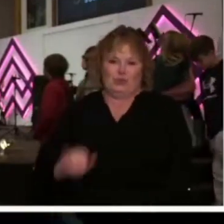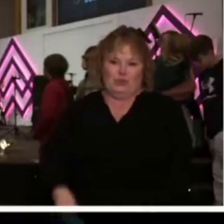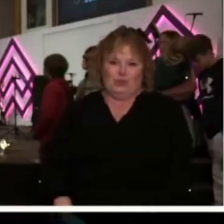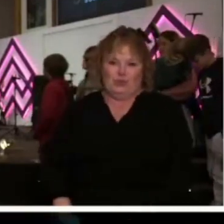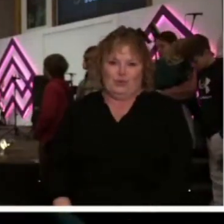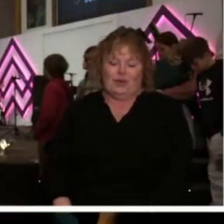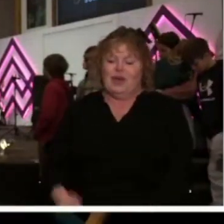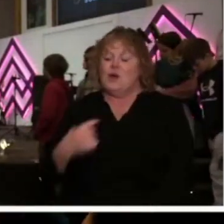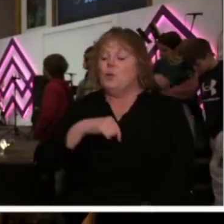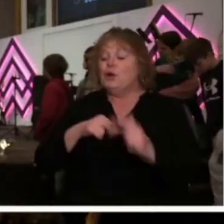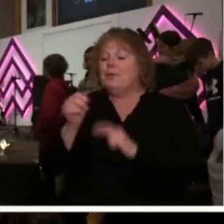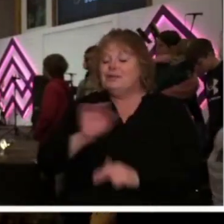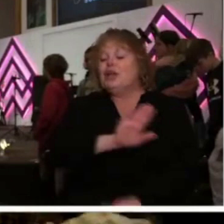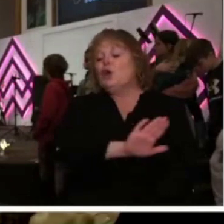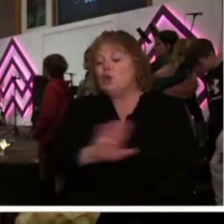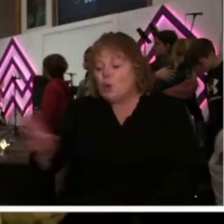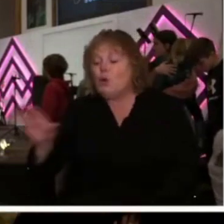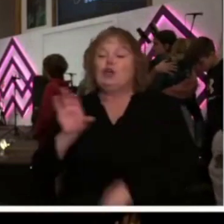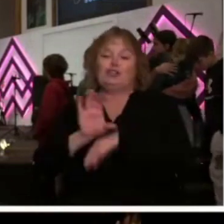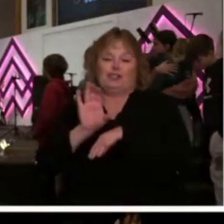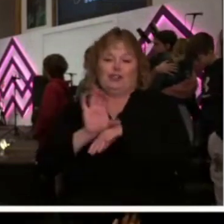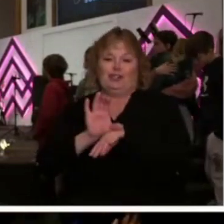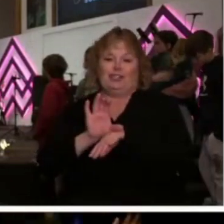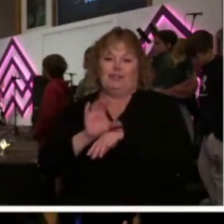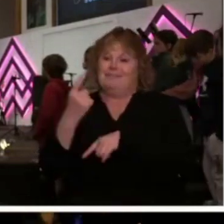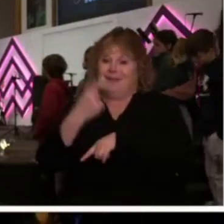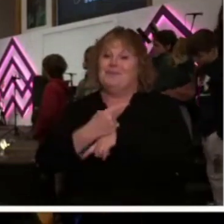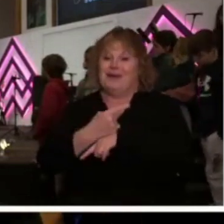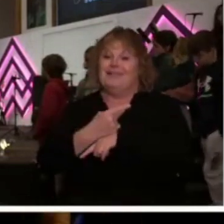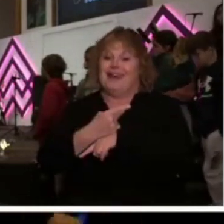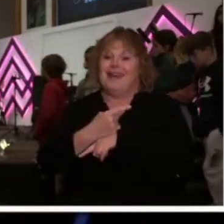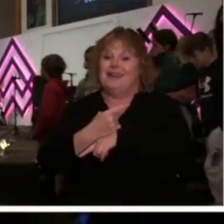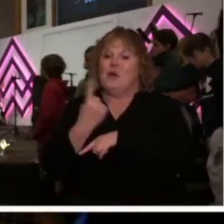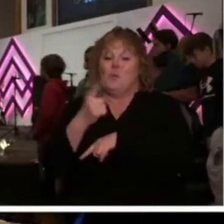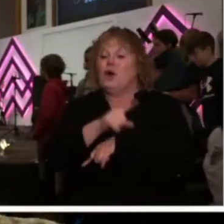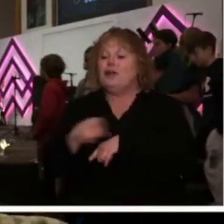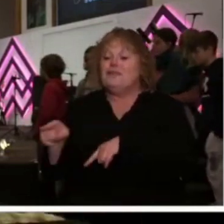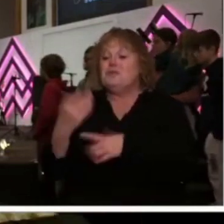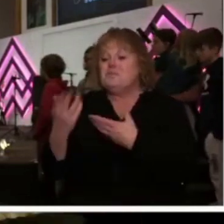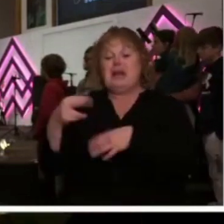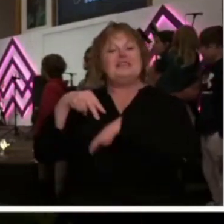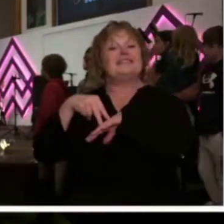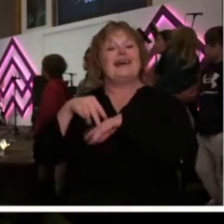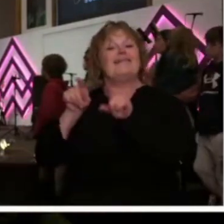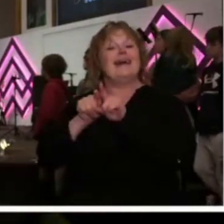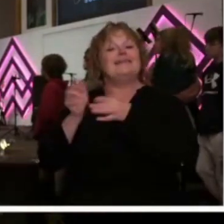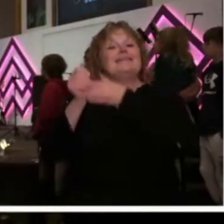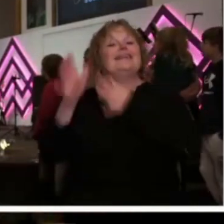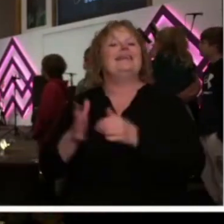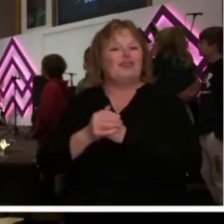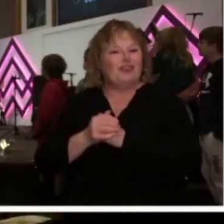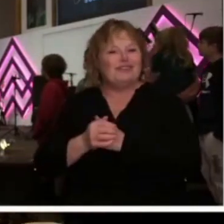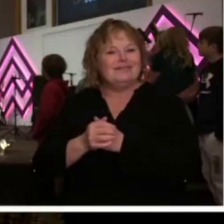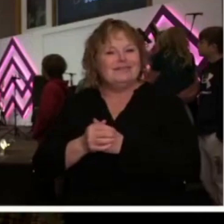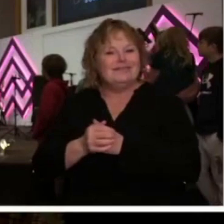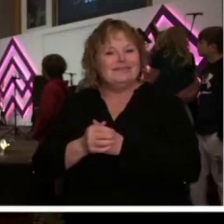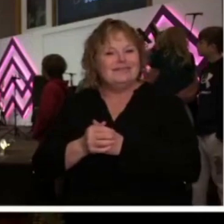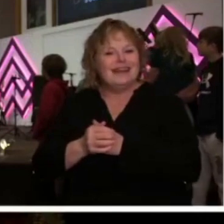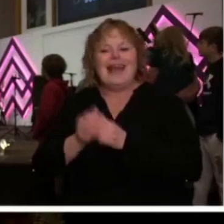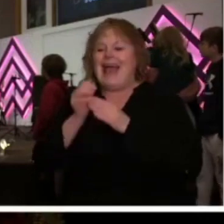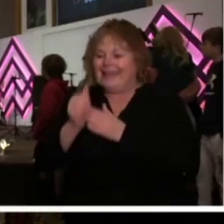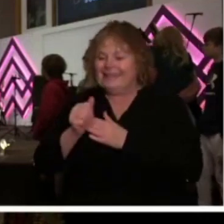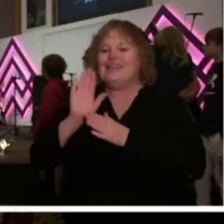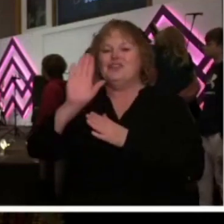And we are building your church. And one day, one of you may very well stand here as the leader and have to lead